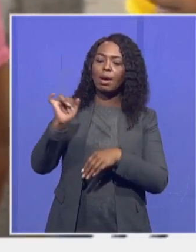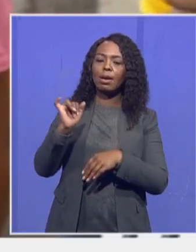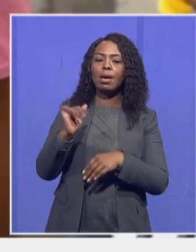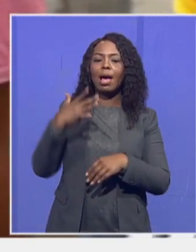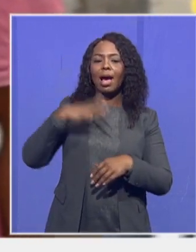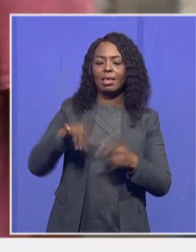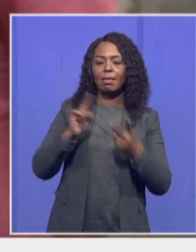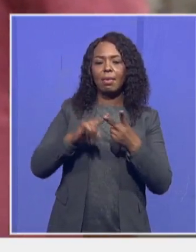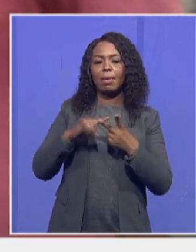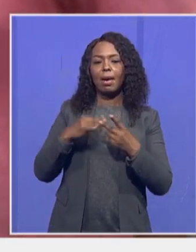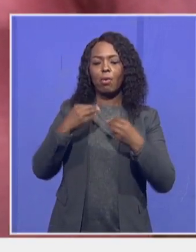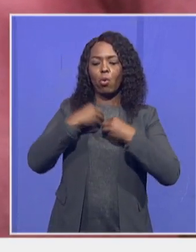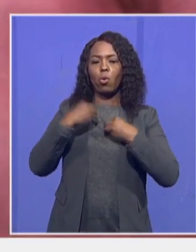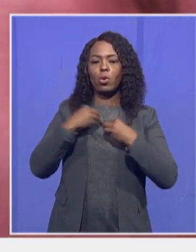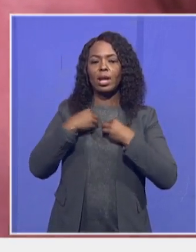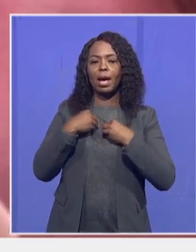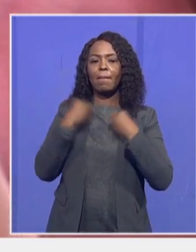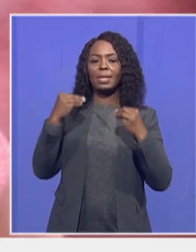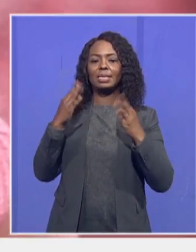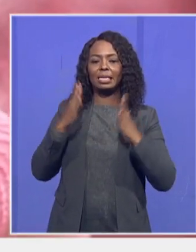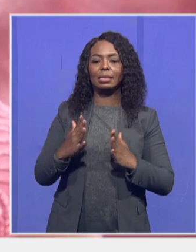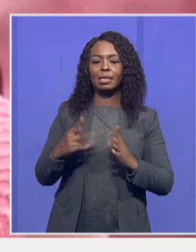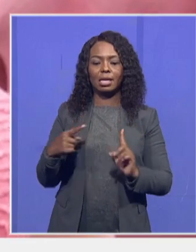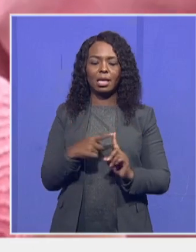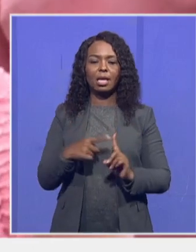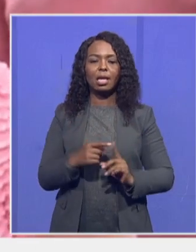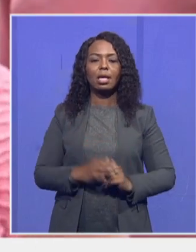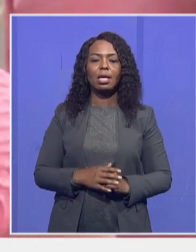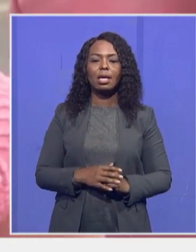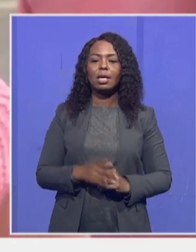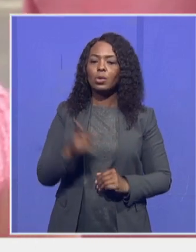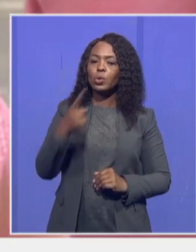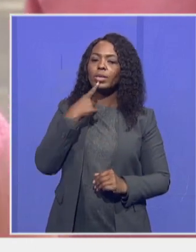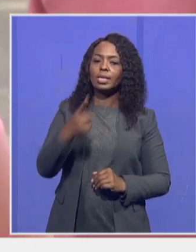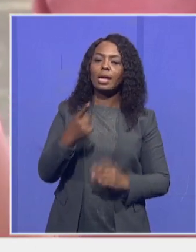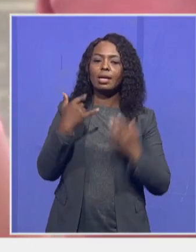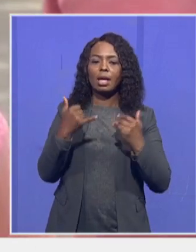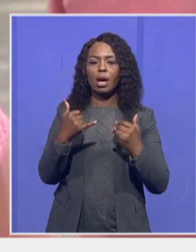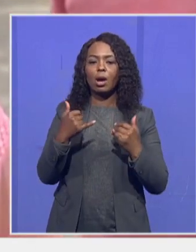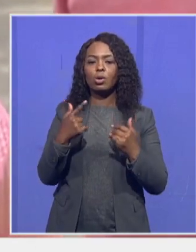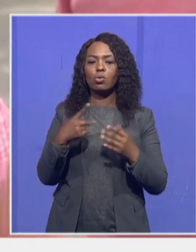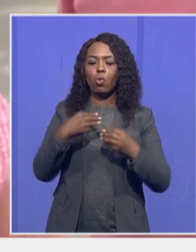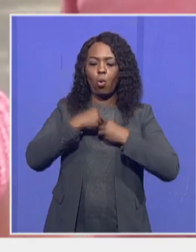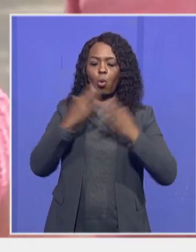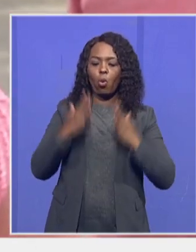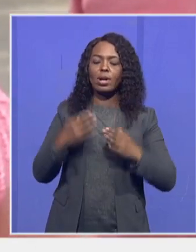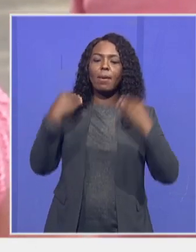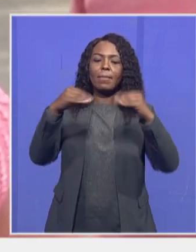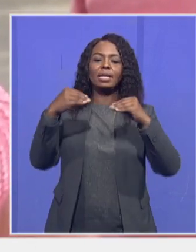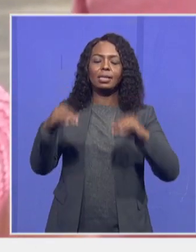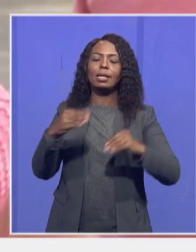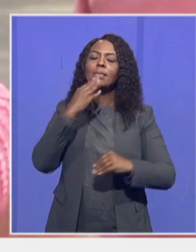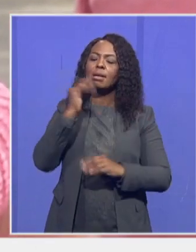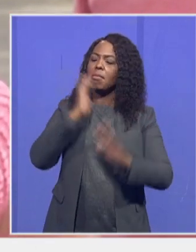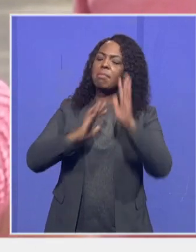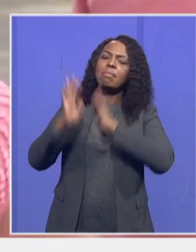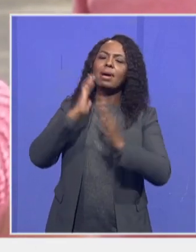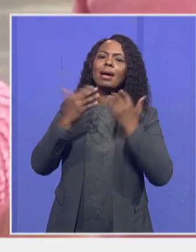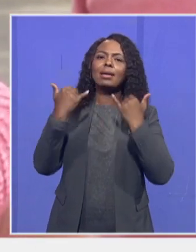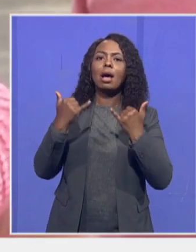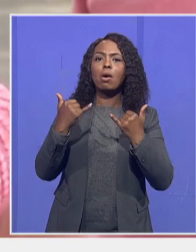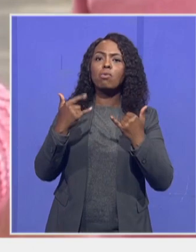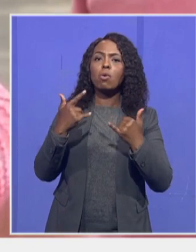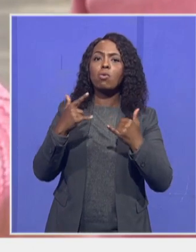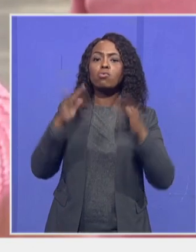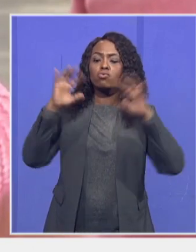business owner here. Okay, he says it's fine. Sisi UNO tena uyisakhamuzi kusale ndawo. Usitshele nje ukuthi inkinga leya namhlanje ngoba sephela